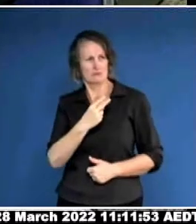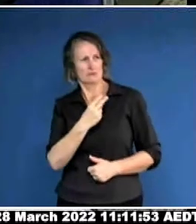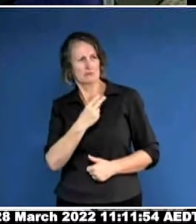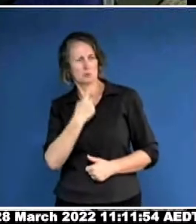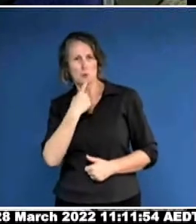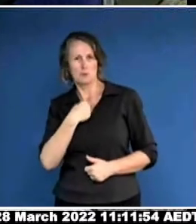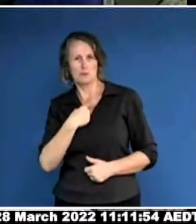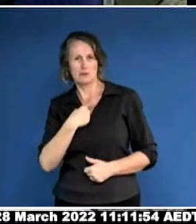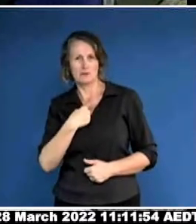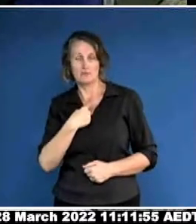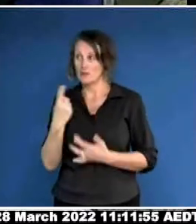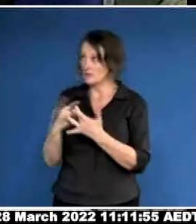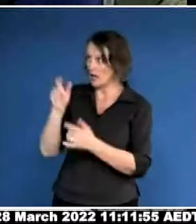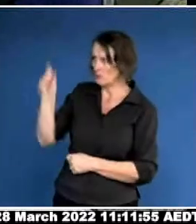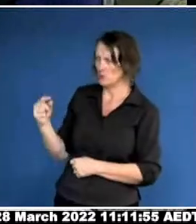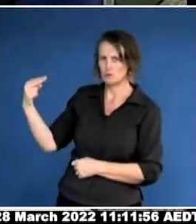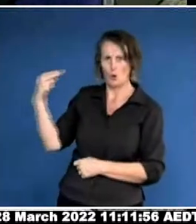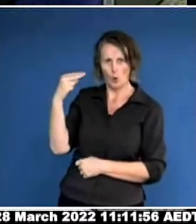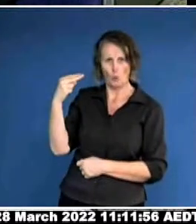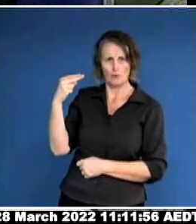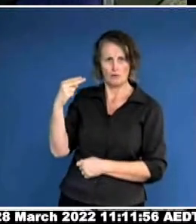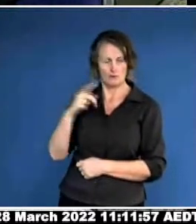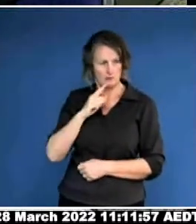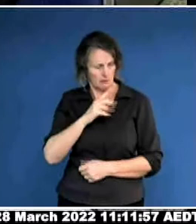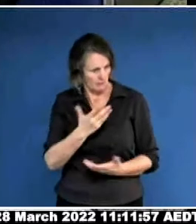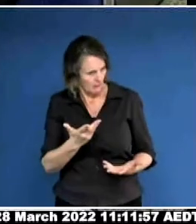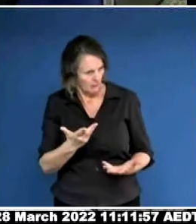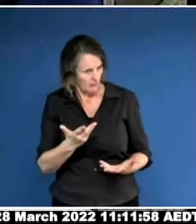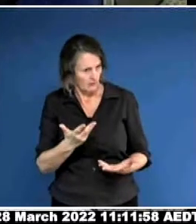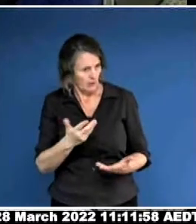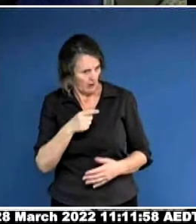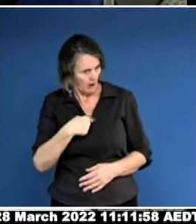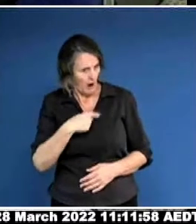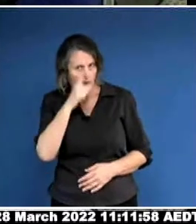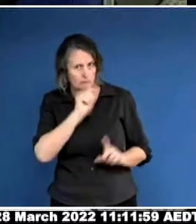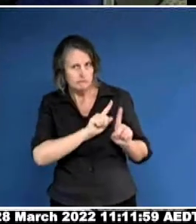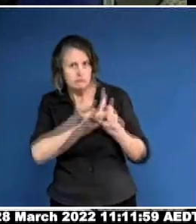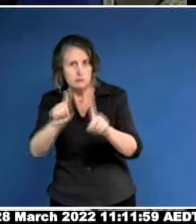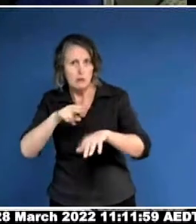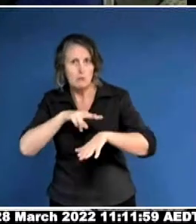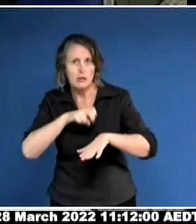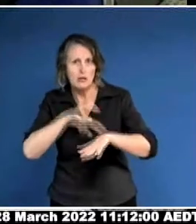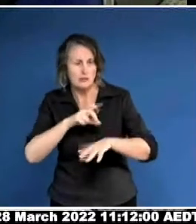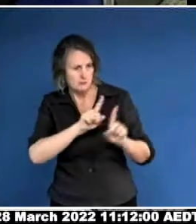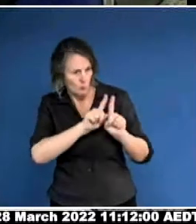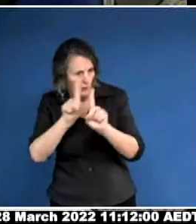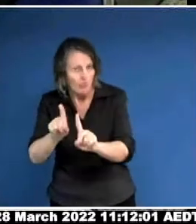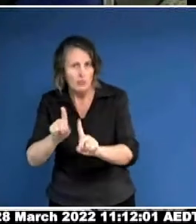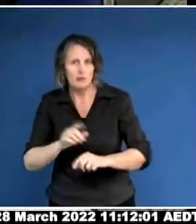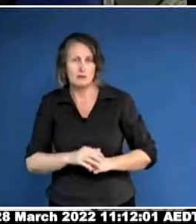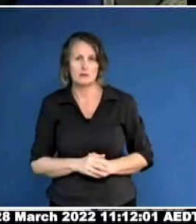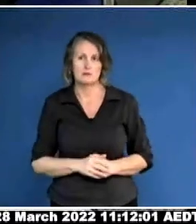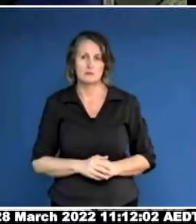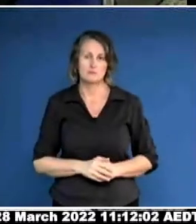My other personal assistant said if I wanted her to, she would take me to the police. Okay, just pausing